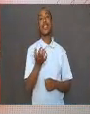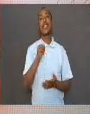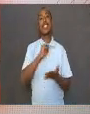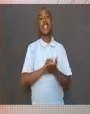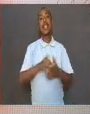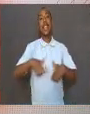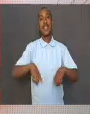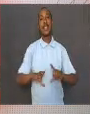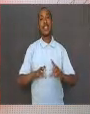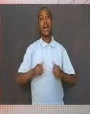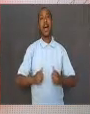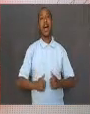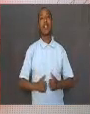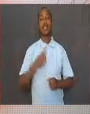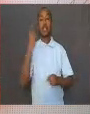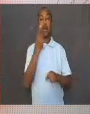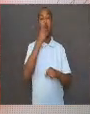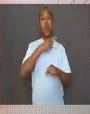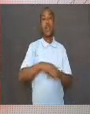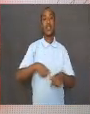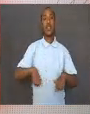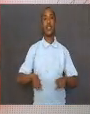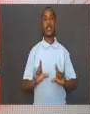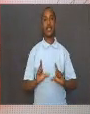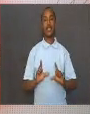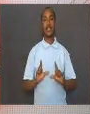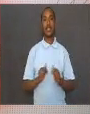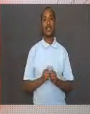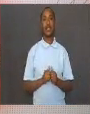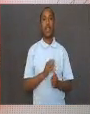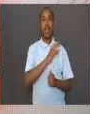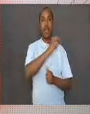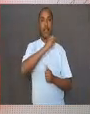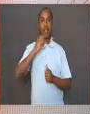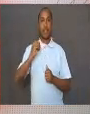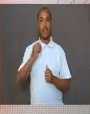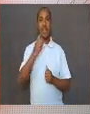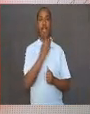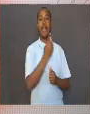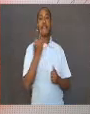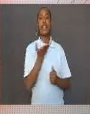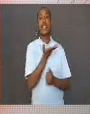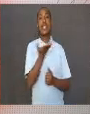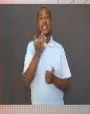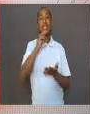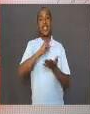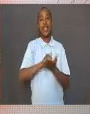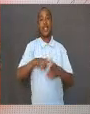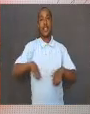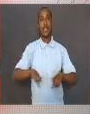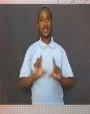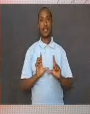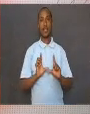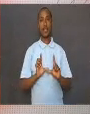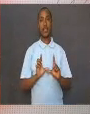Everything that exists has always existed, and everything